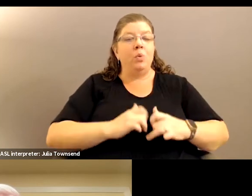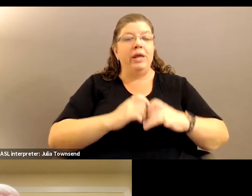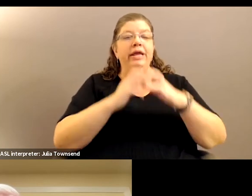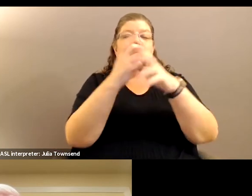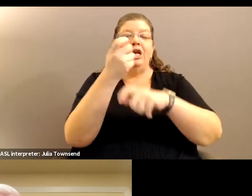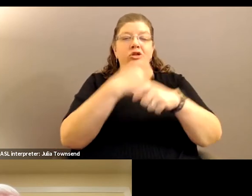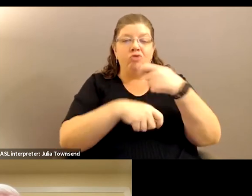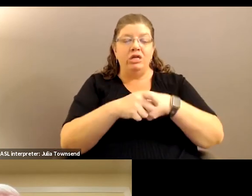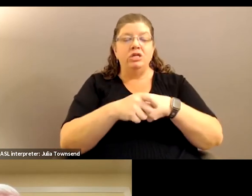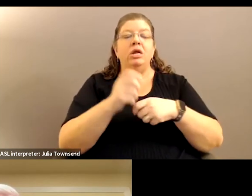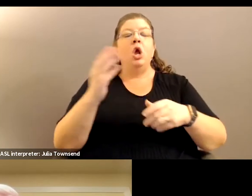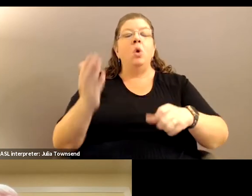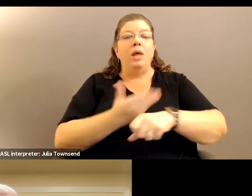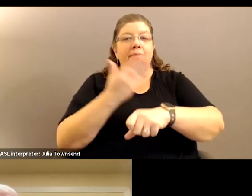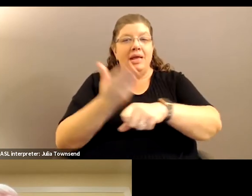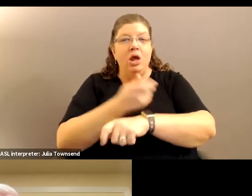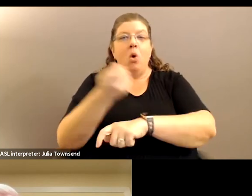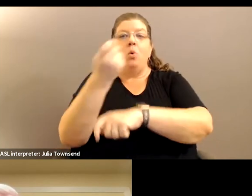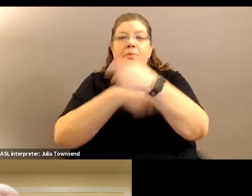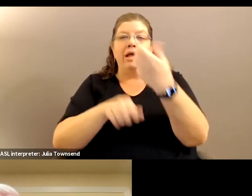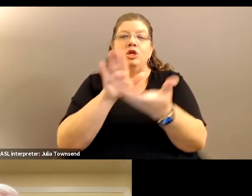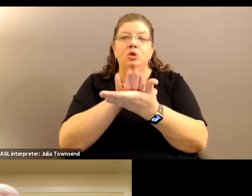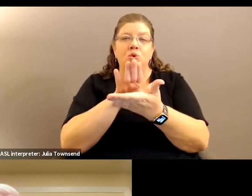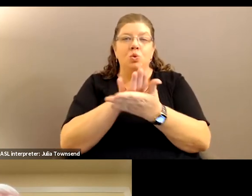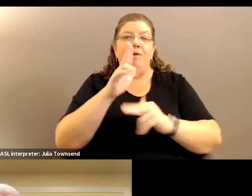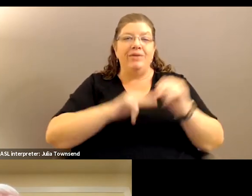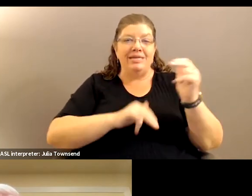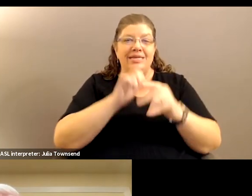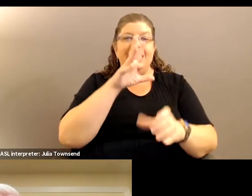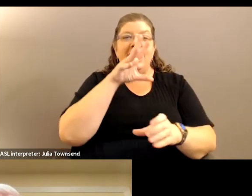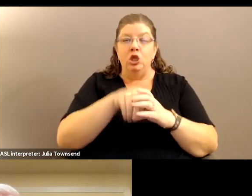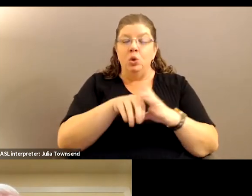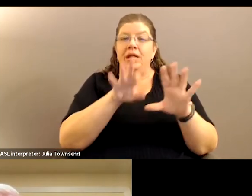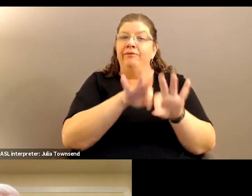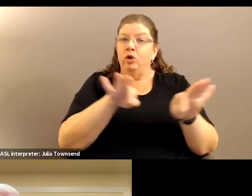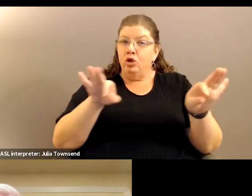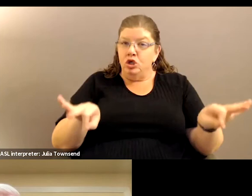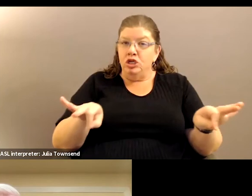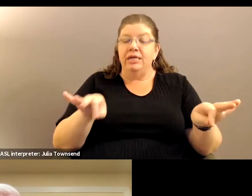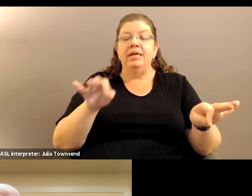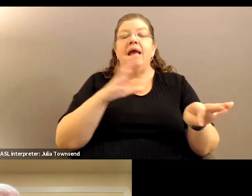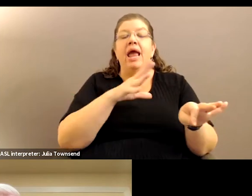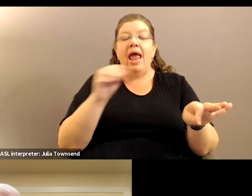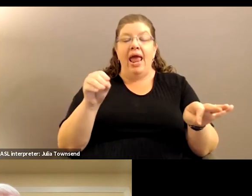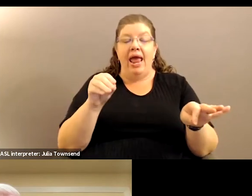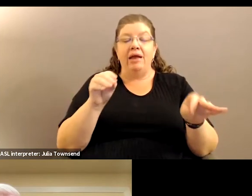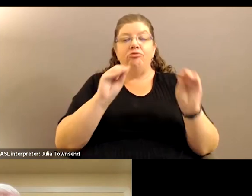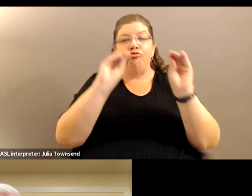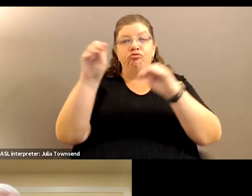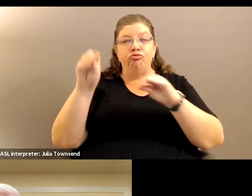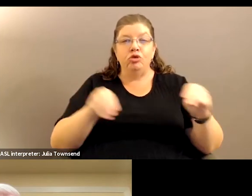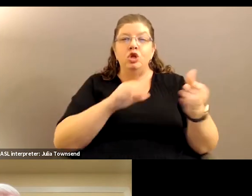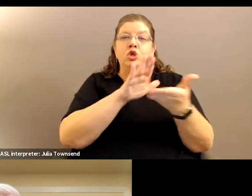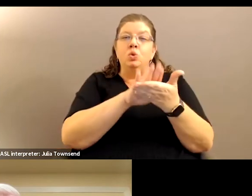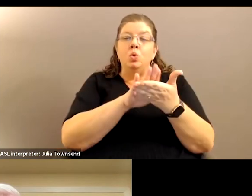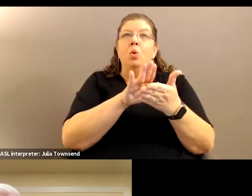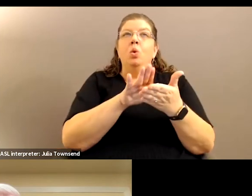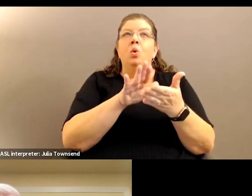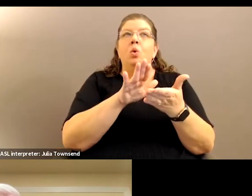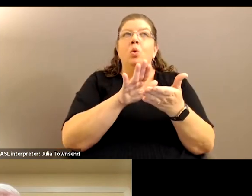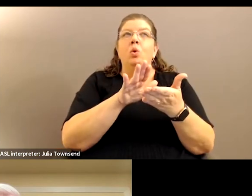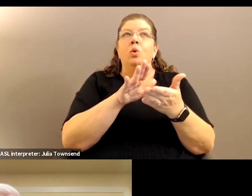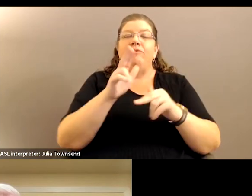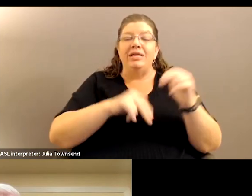replacement of school facilities including the furnishing and equipping of school facilities or the